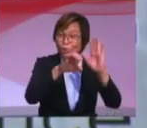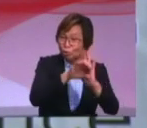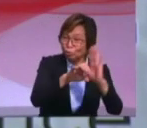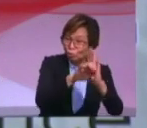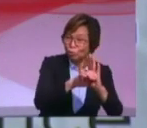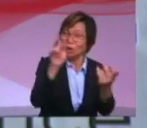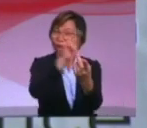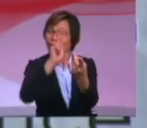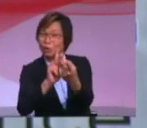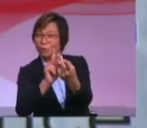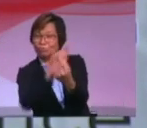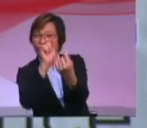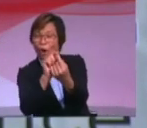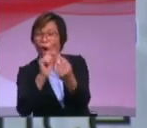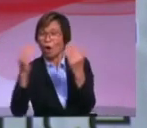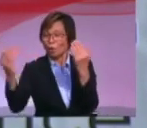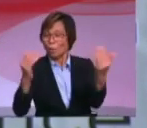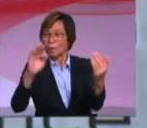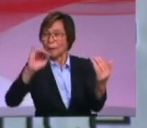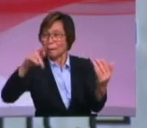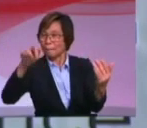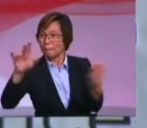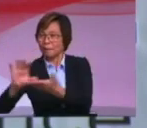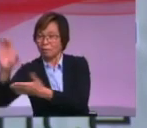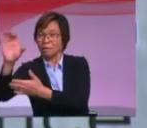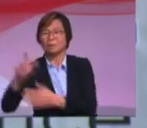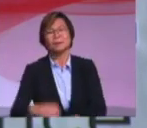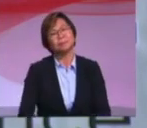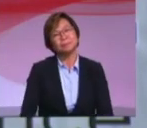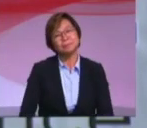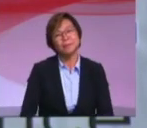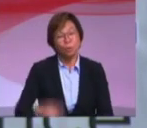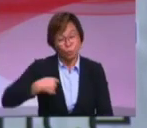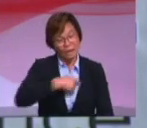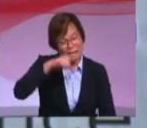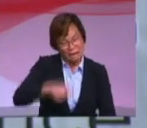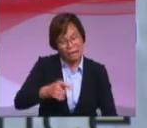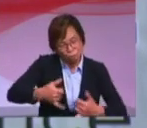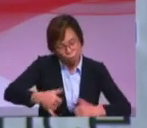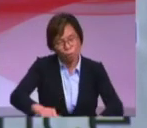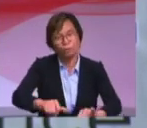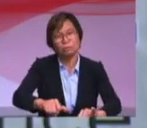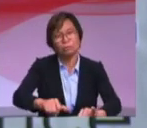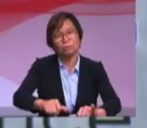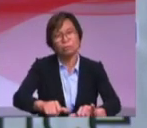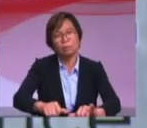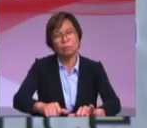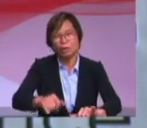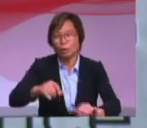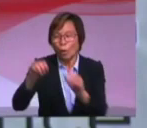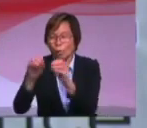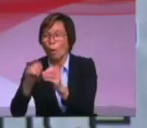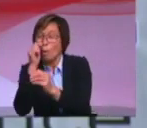much accurate as compared to the imperial college but nonetheless having said that so we need to continue to step up our public health